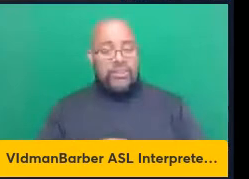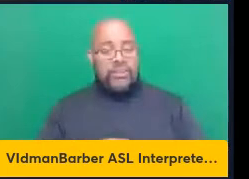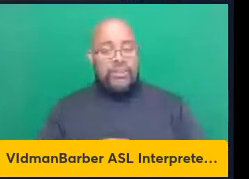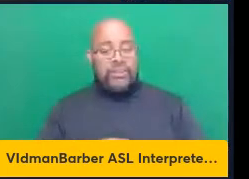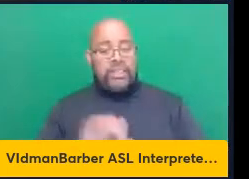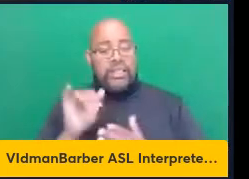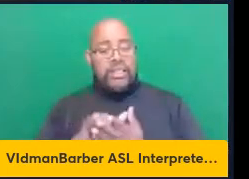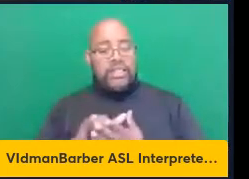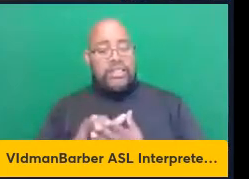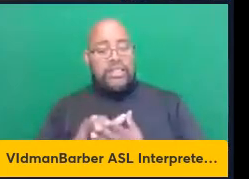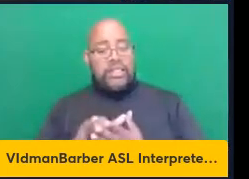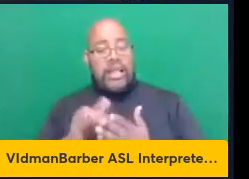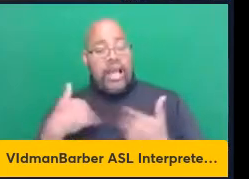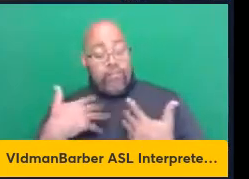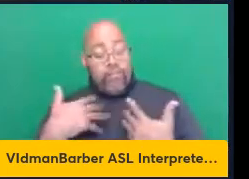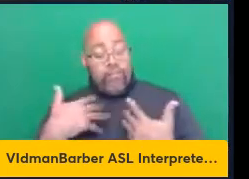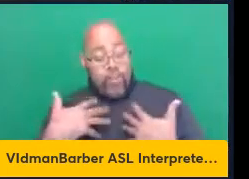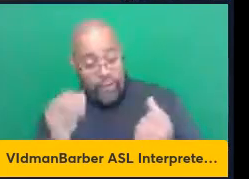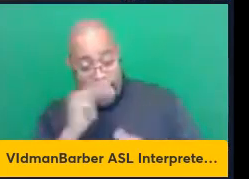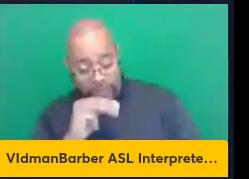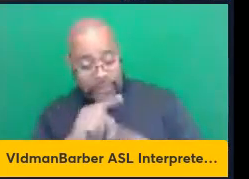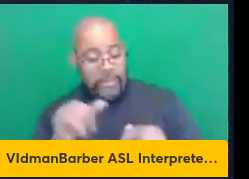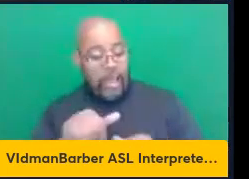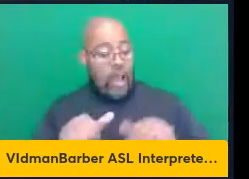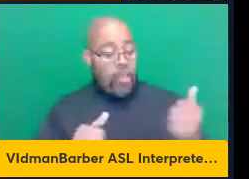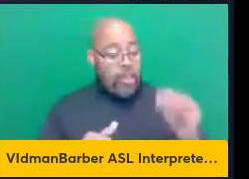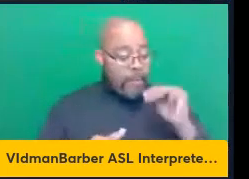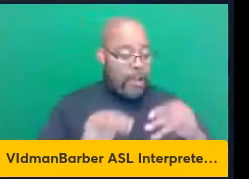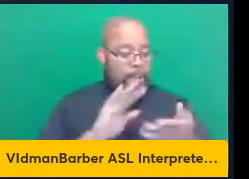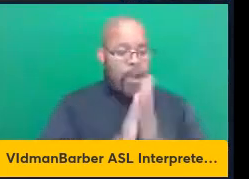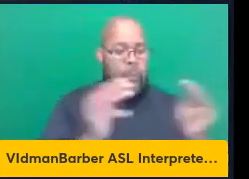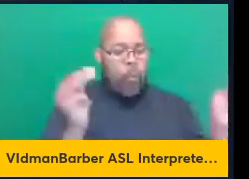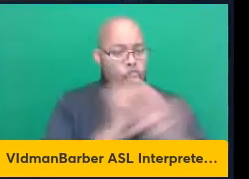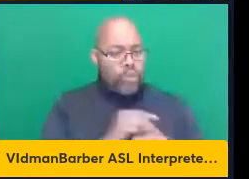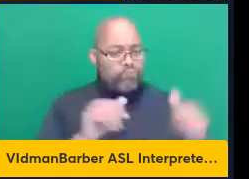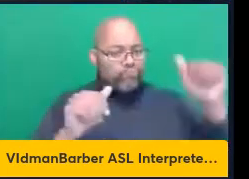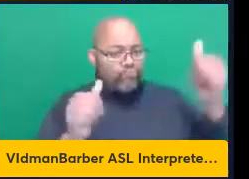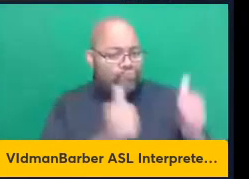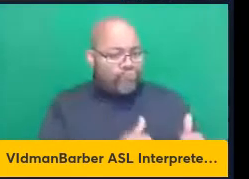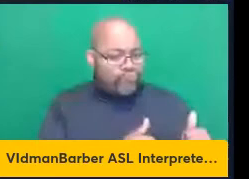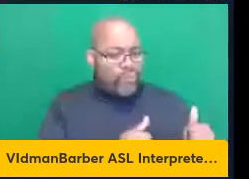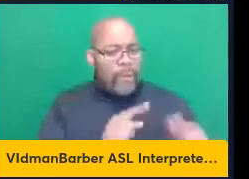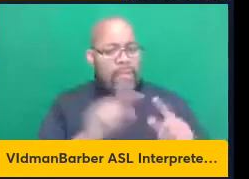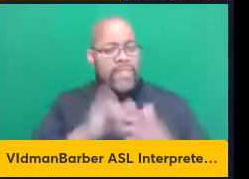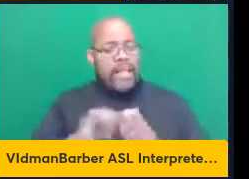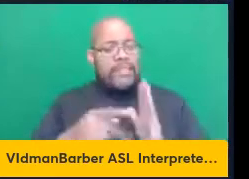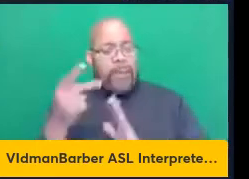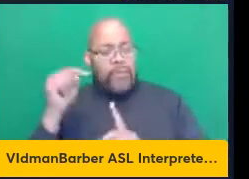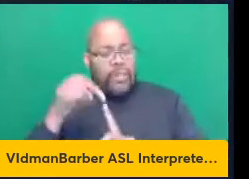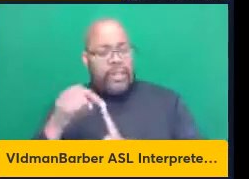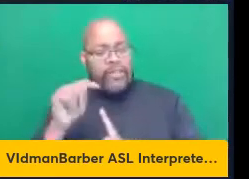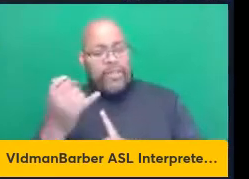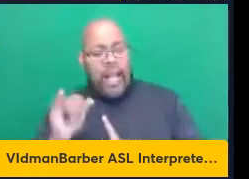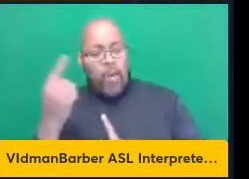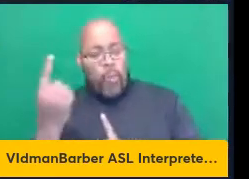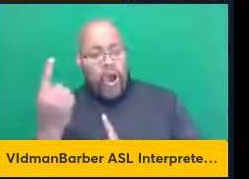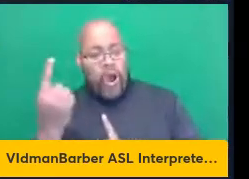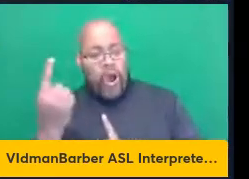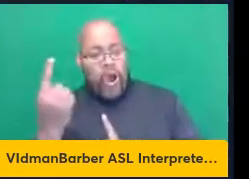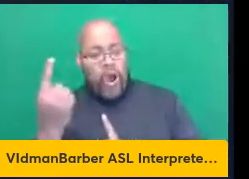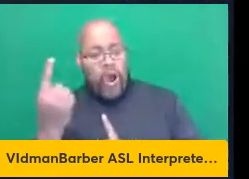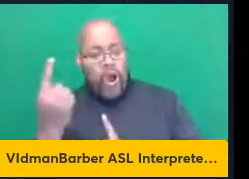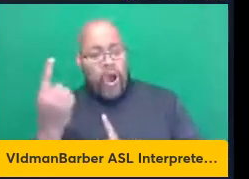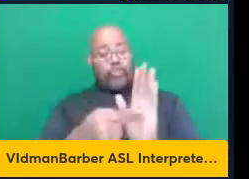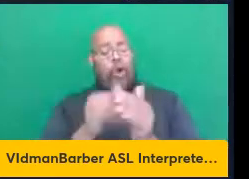type mice recover. Thy1 knockout mice continue to get worse. For the double knockout of IL-1 receptor 1 and Thy1, these mice display a less